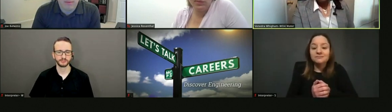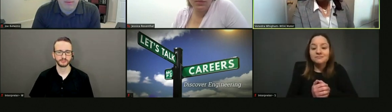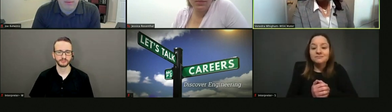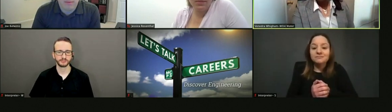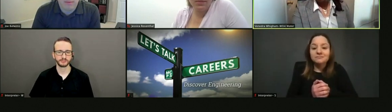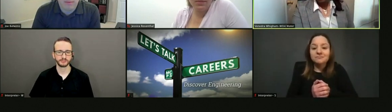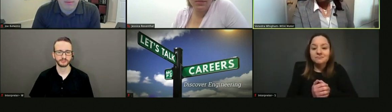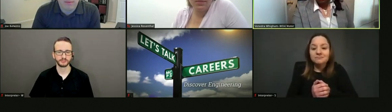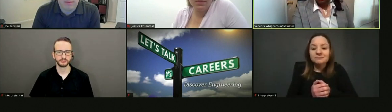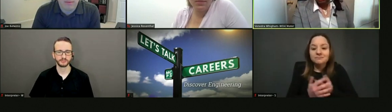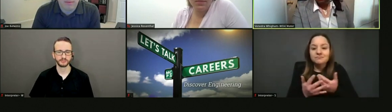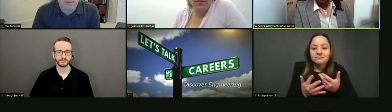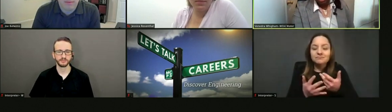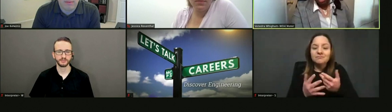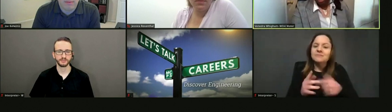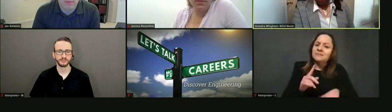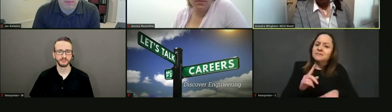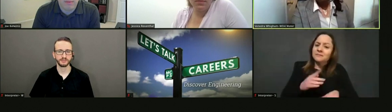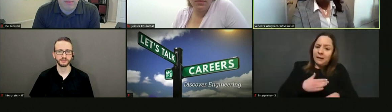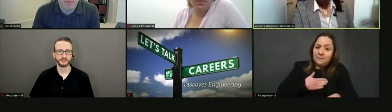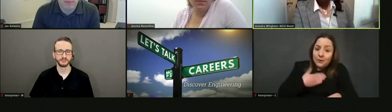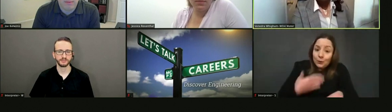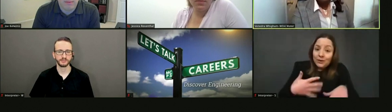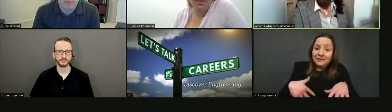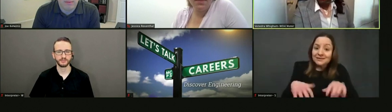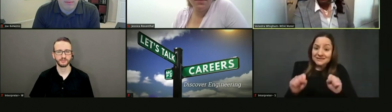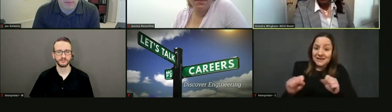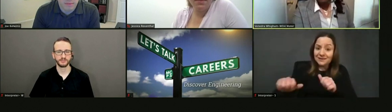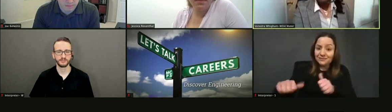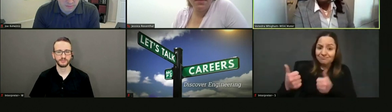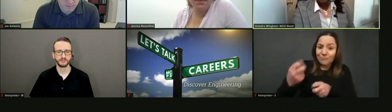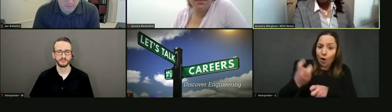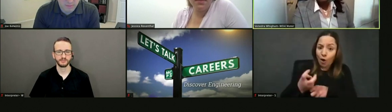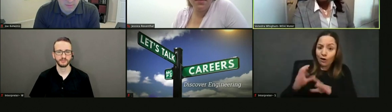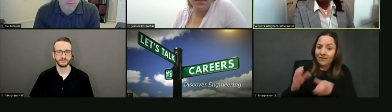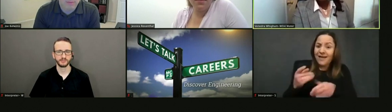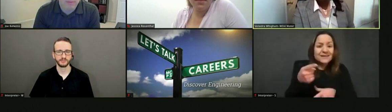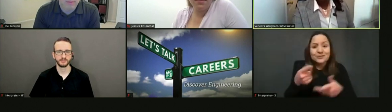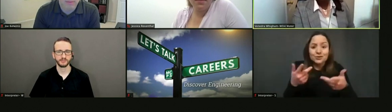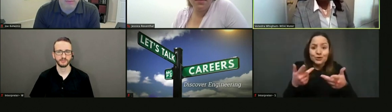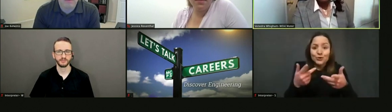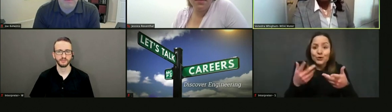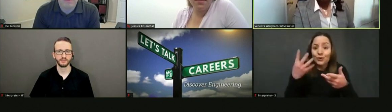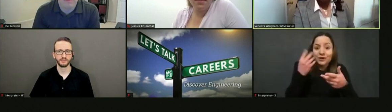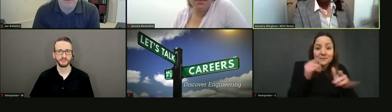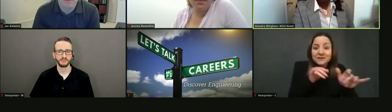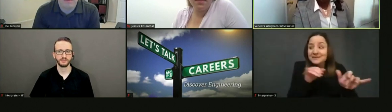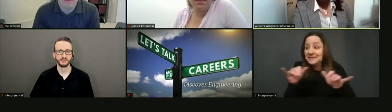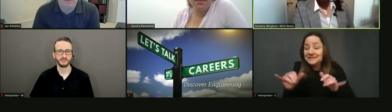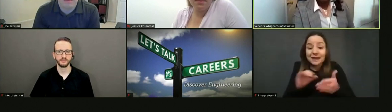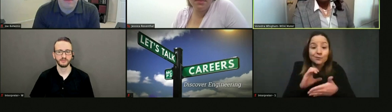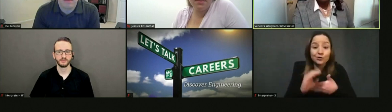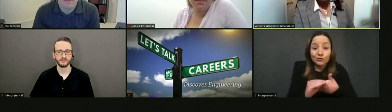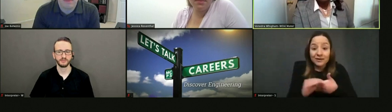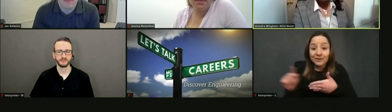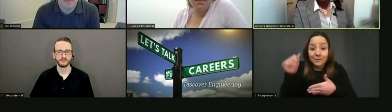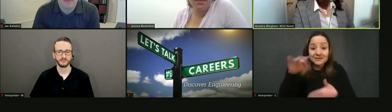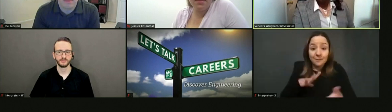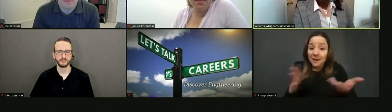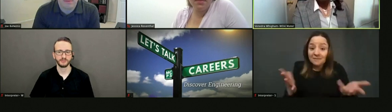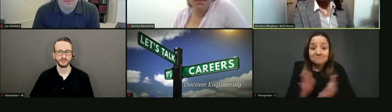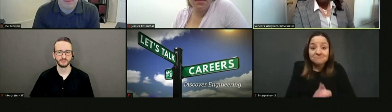take the hard classes. Just like Jessica said, you've been through the same hard classes that, you know, the rest of the guys have been through.